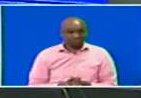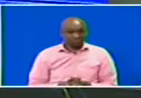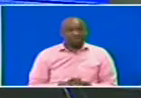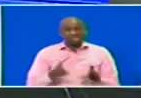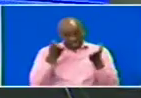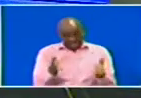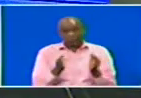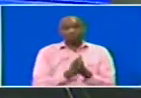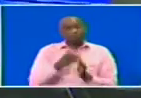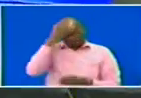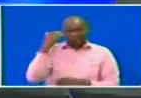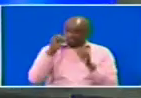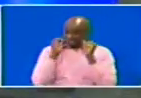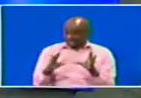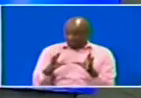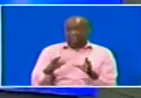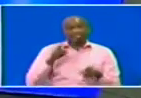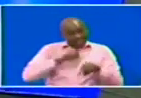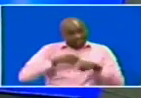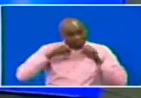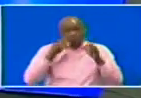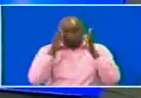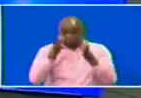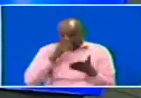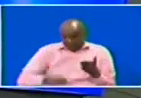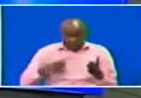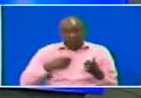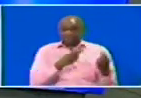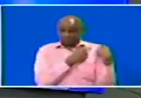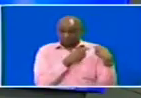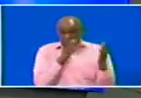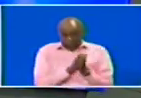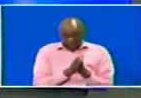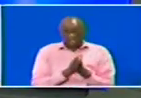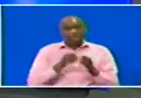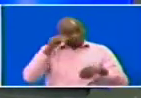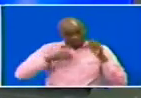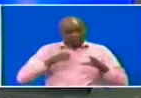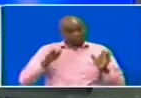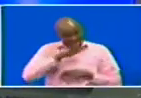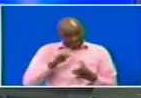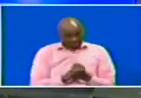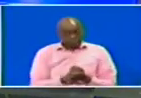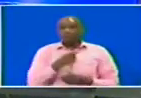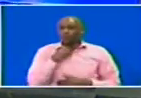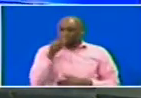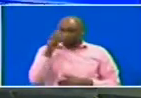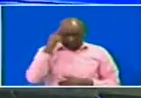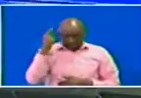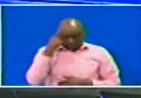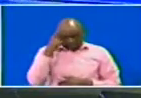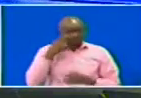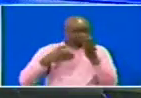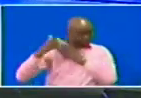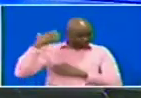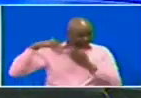Right, so now, on Lest We Forget today, as we continue with our focus on accountability and the war on corruption, we want to take you back in